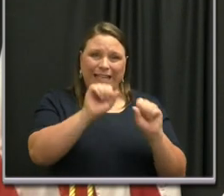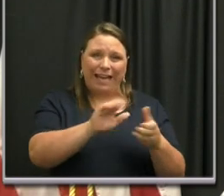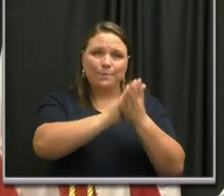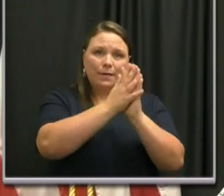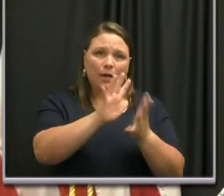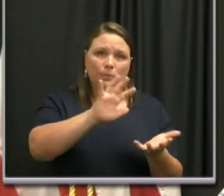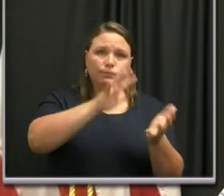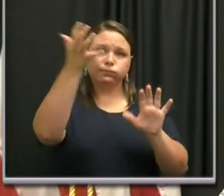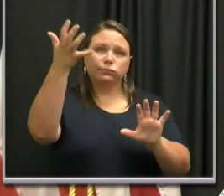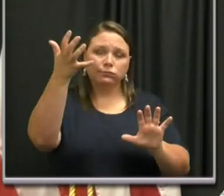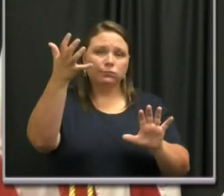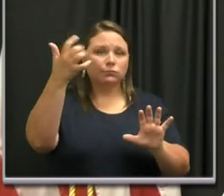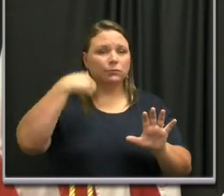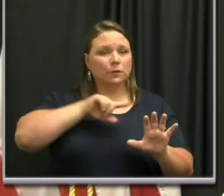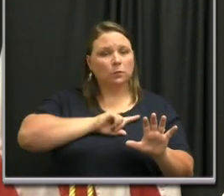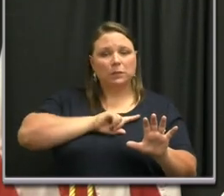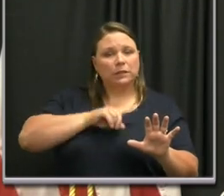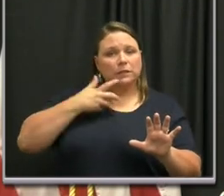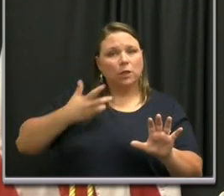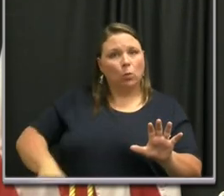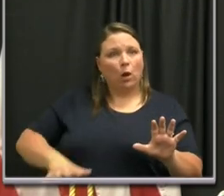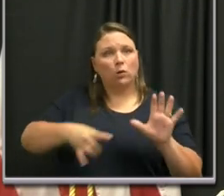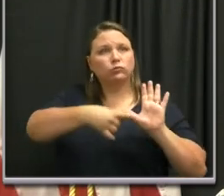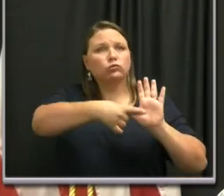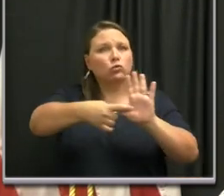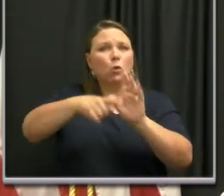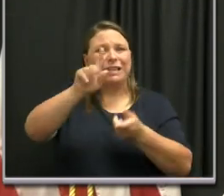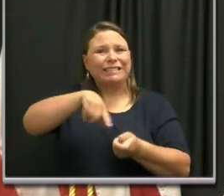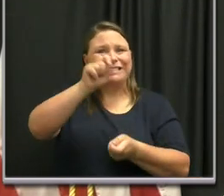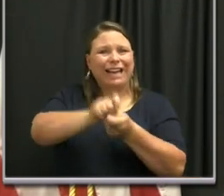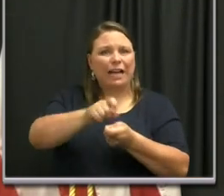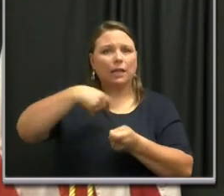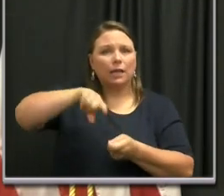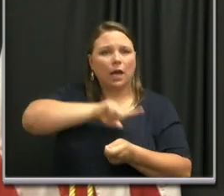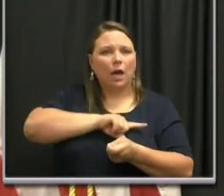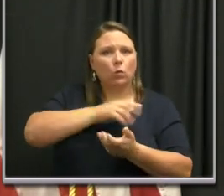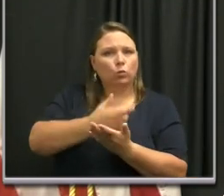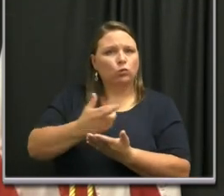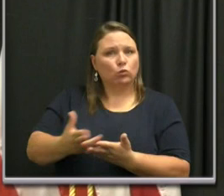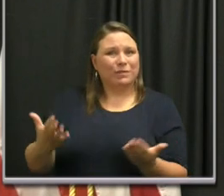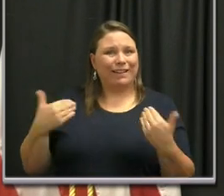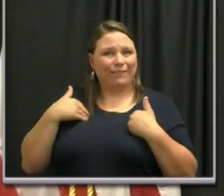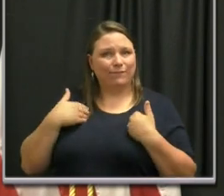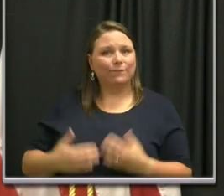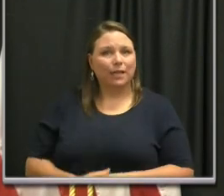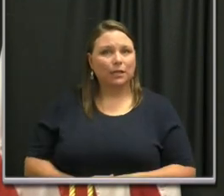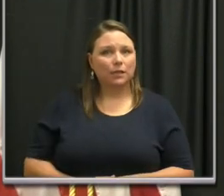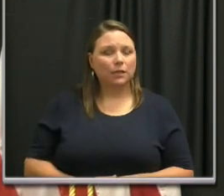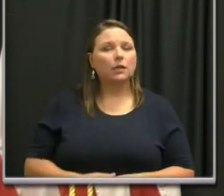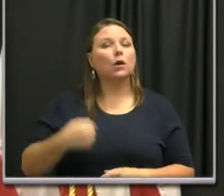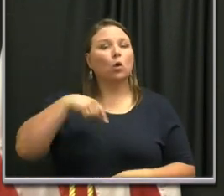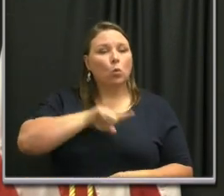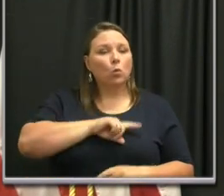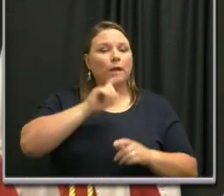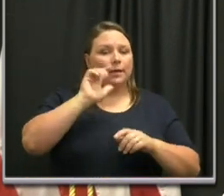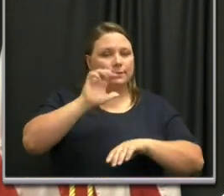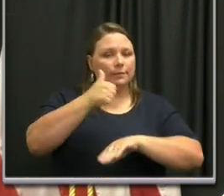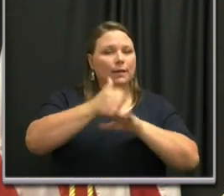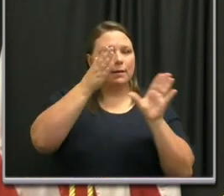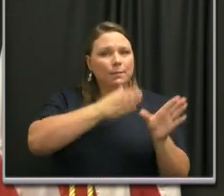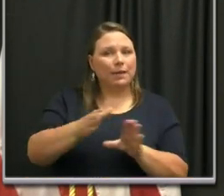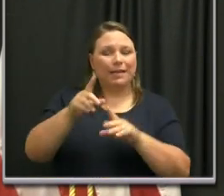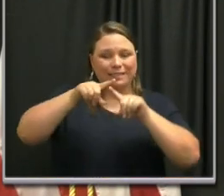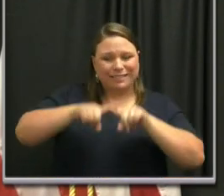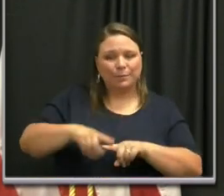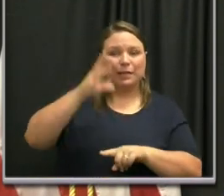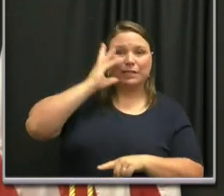control, we really don't want to reveal exactly what the resources are. And we make our plans based on our experience